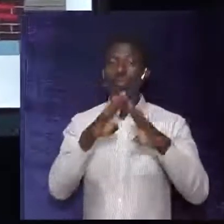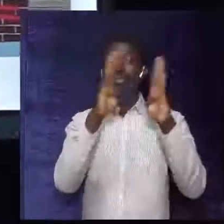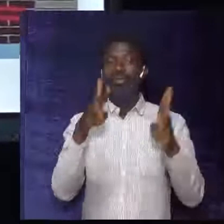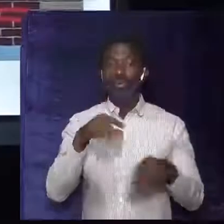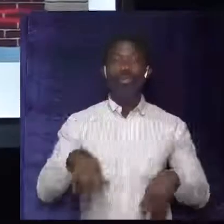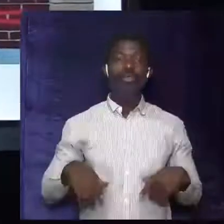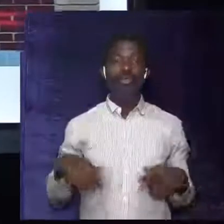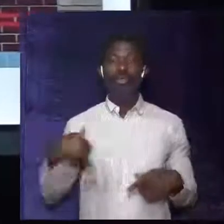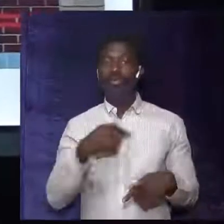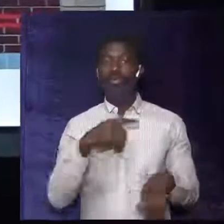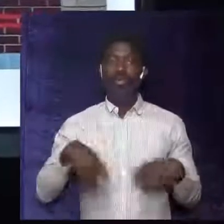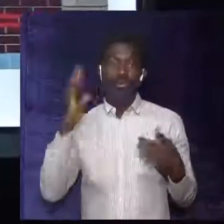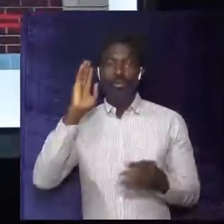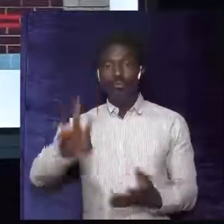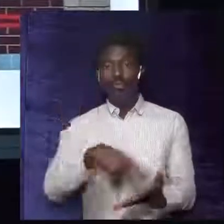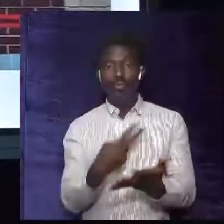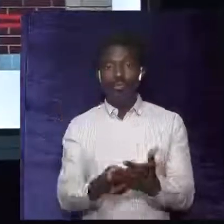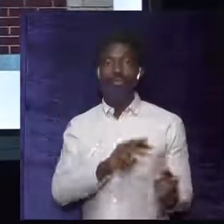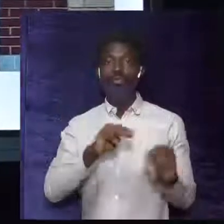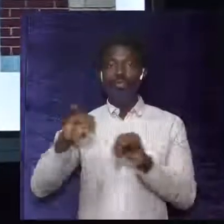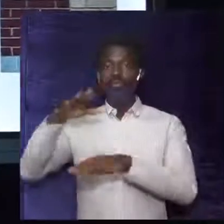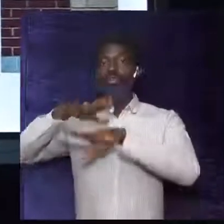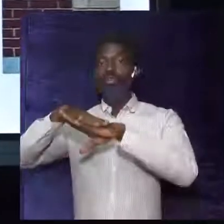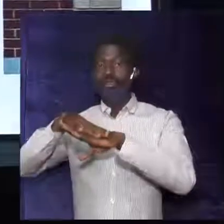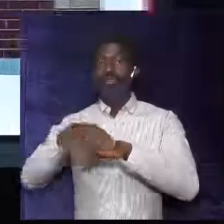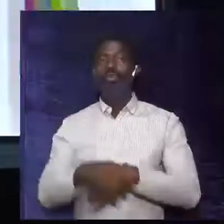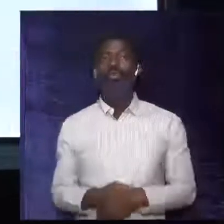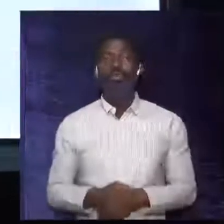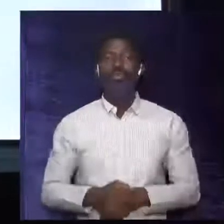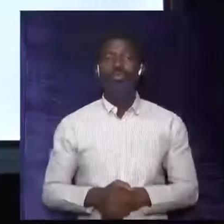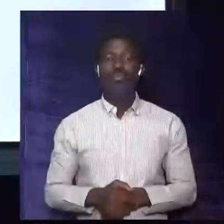in would have probably collapsed. And now moving on.